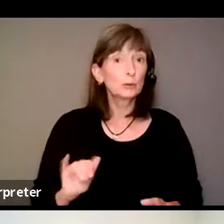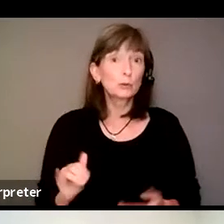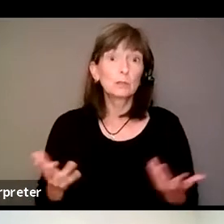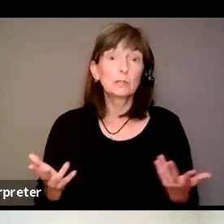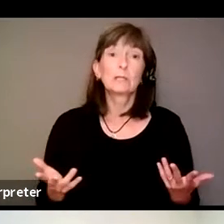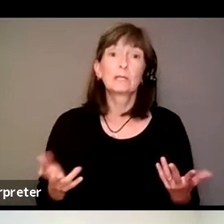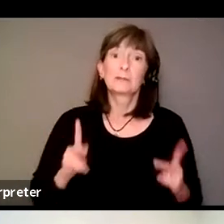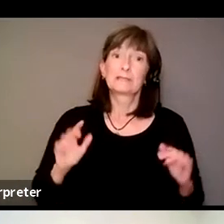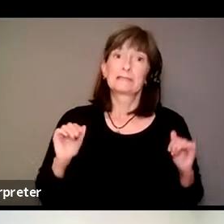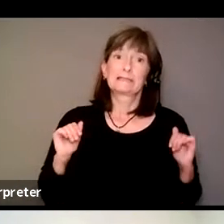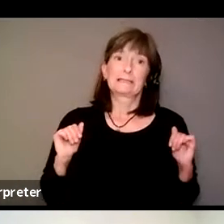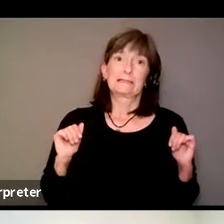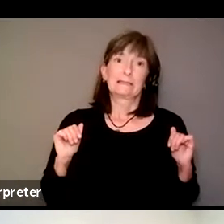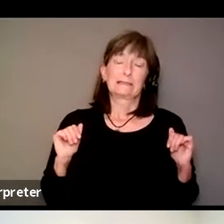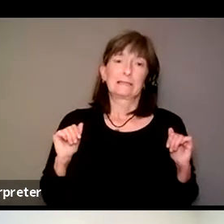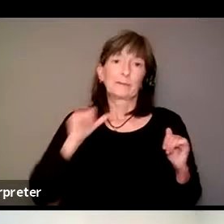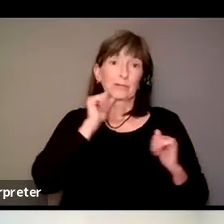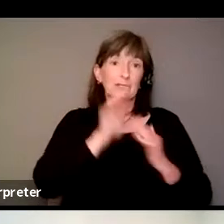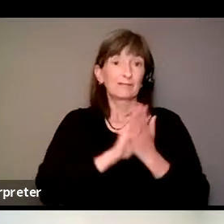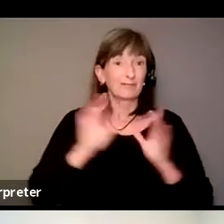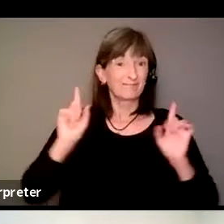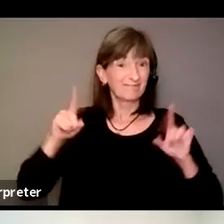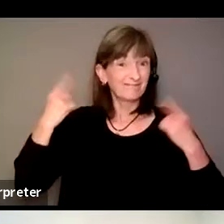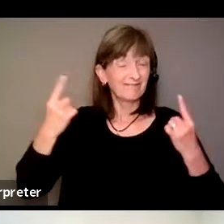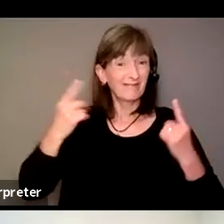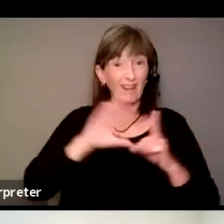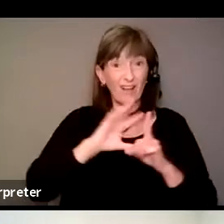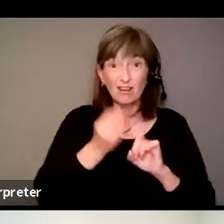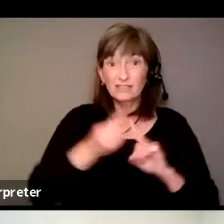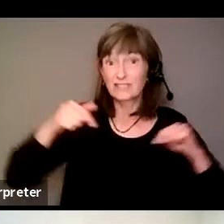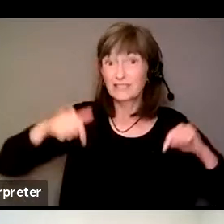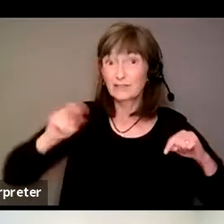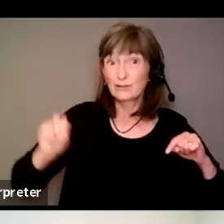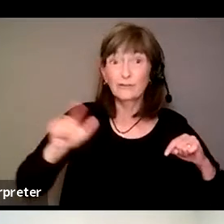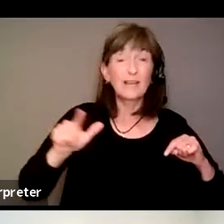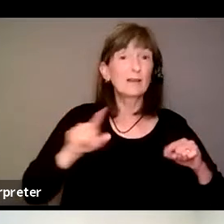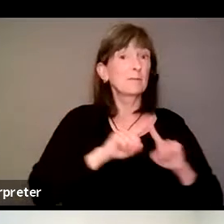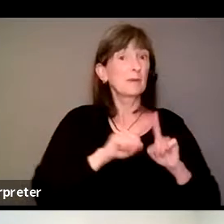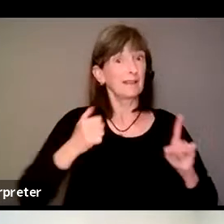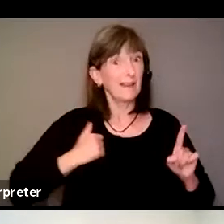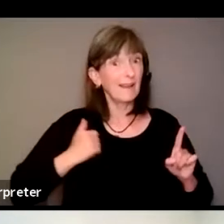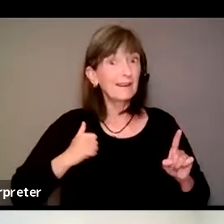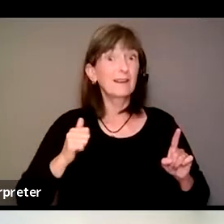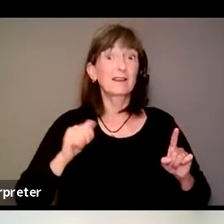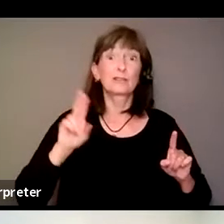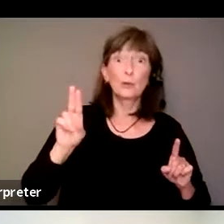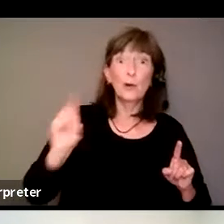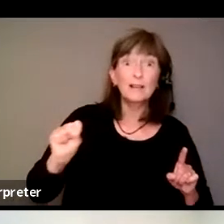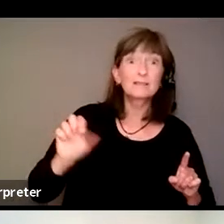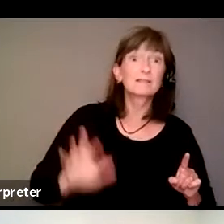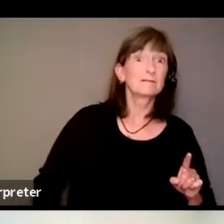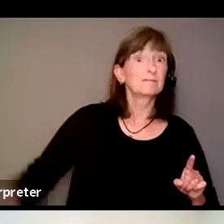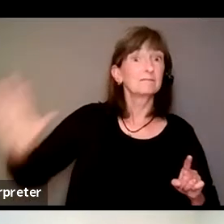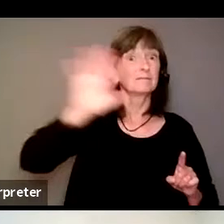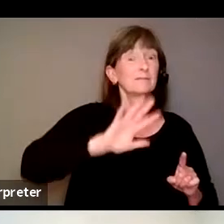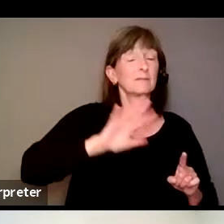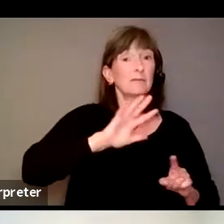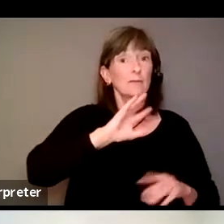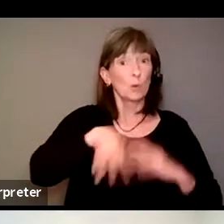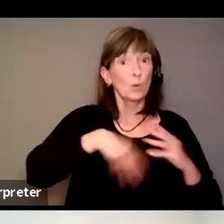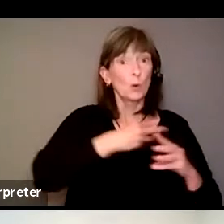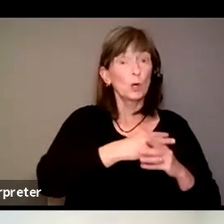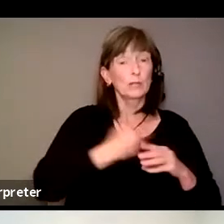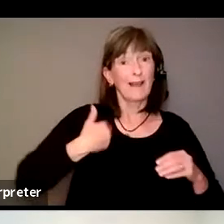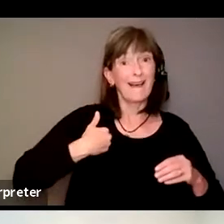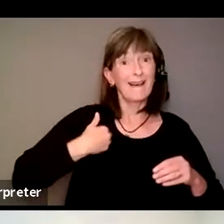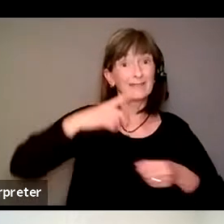back over the years, traditionally, the culture, not just in our province and country, but, you know, the United States, I mean, anywhere in the world where we have democratic